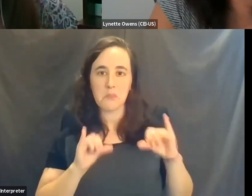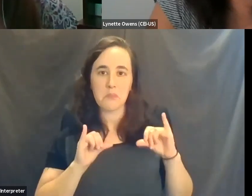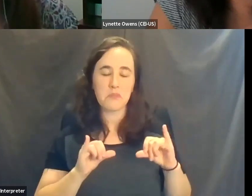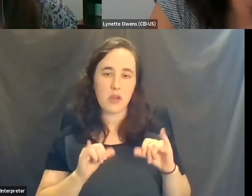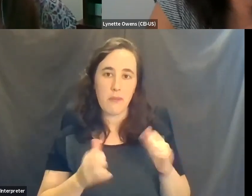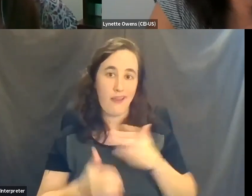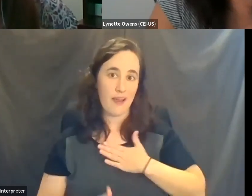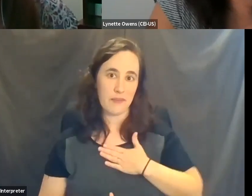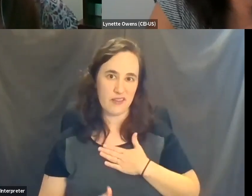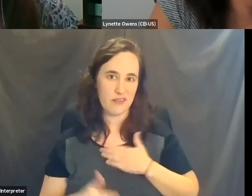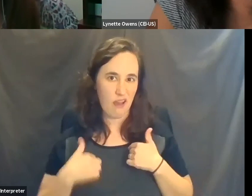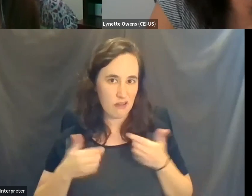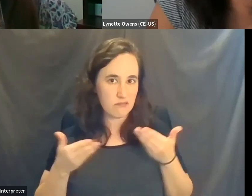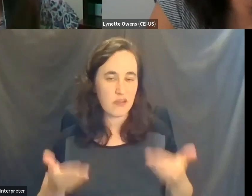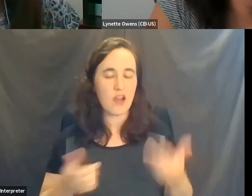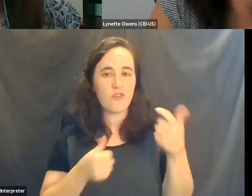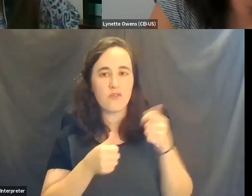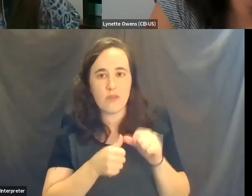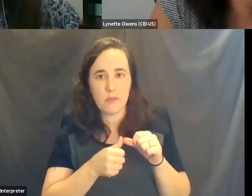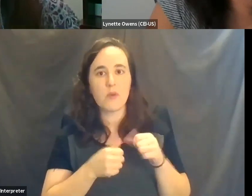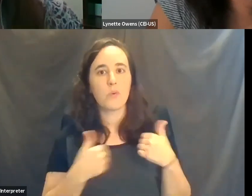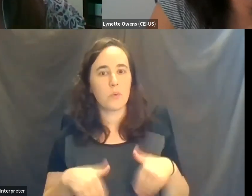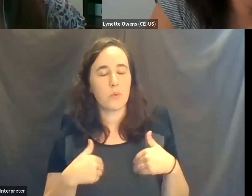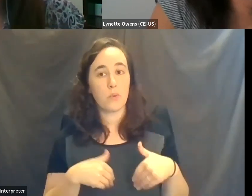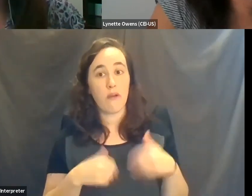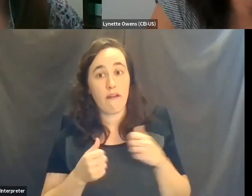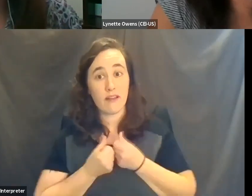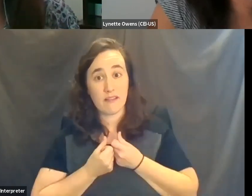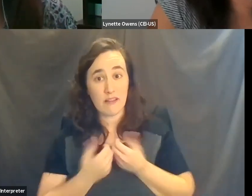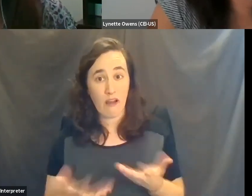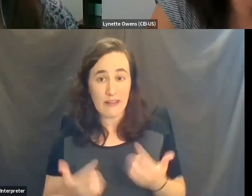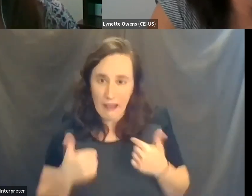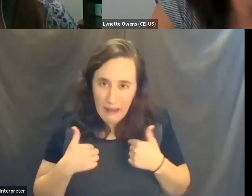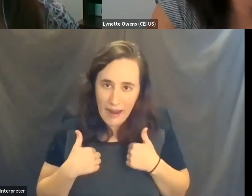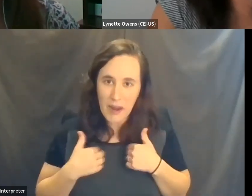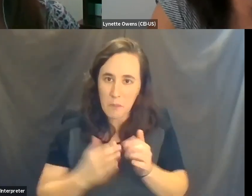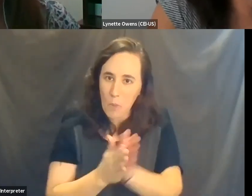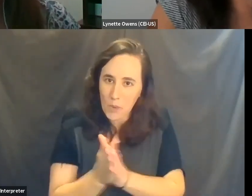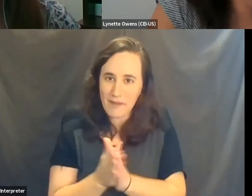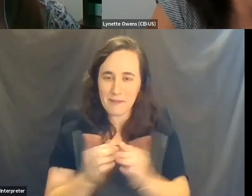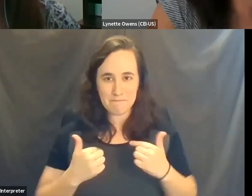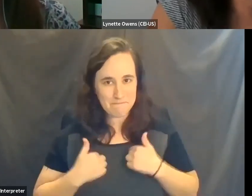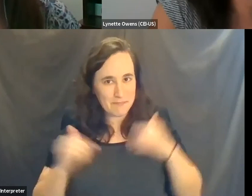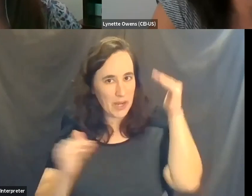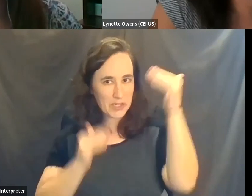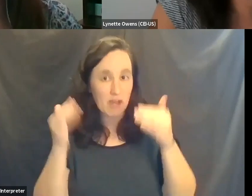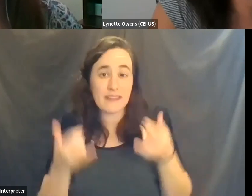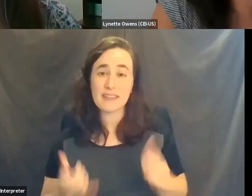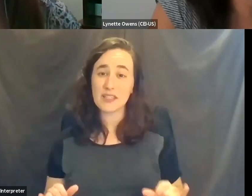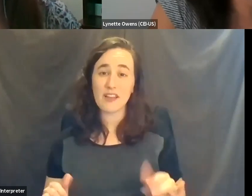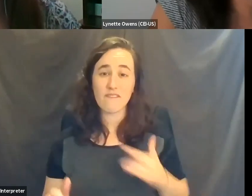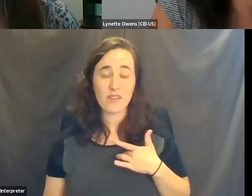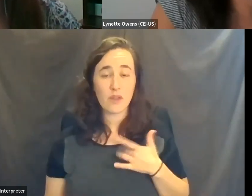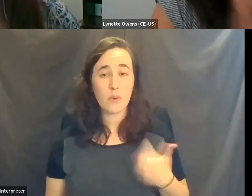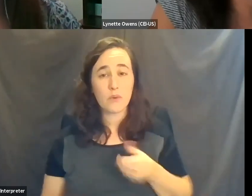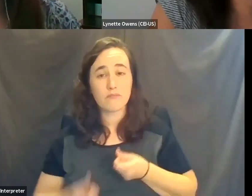was reminded of how exhausting it is. And I'm a motivated adult, and it was still exhausting for me. And I know that a lot of my